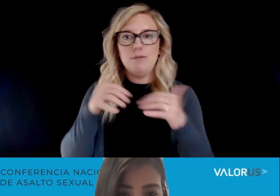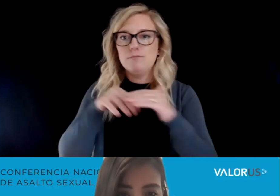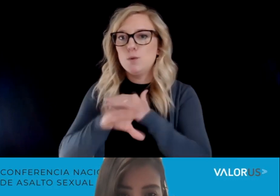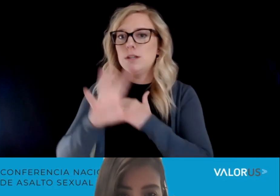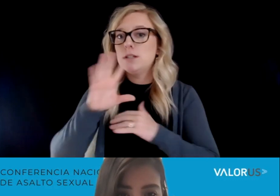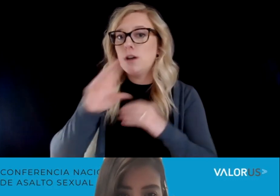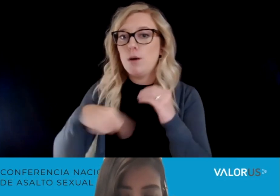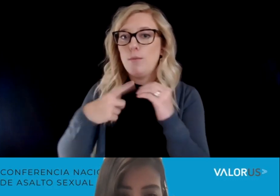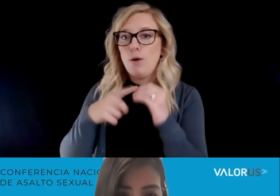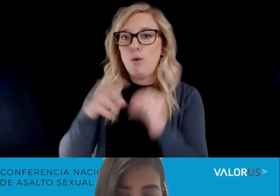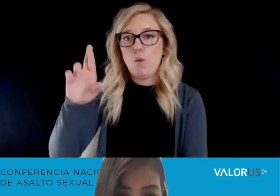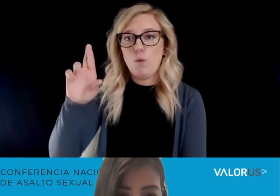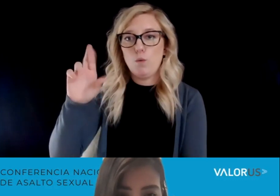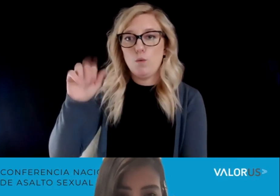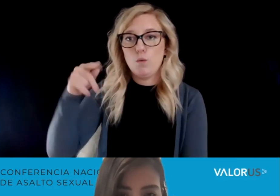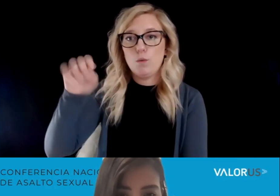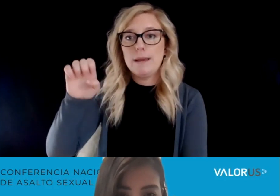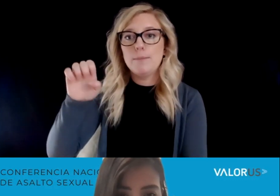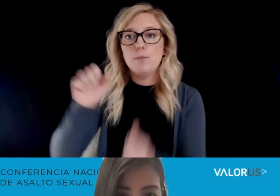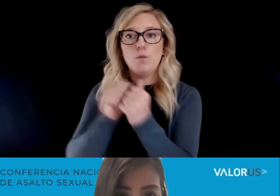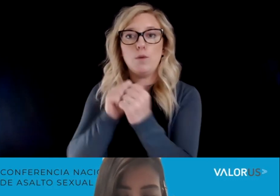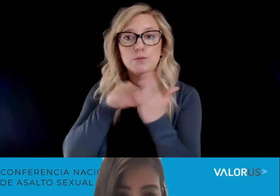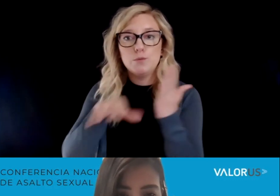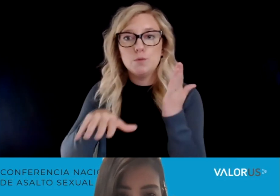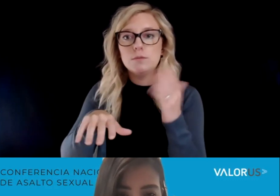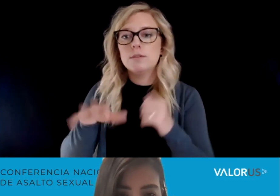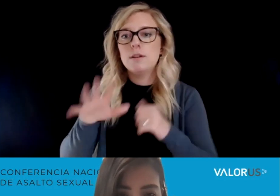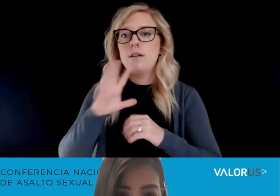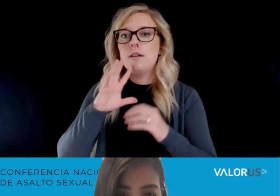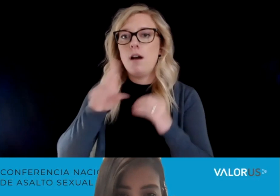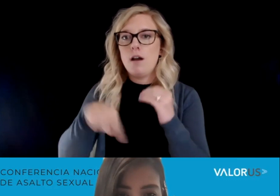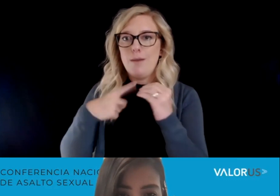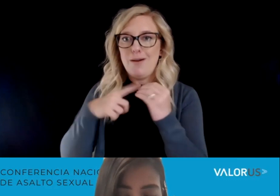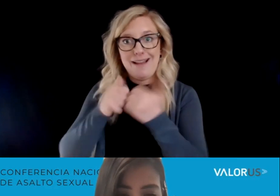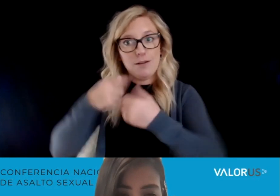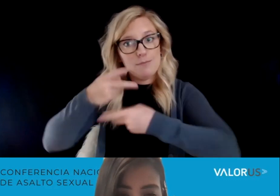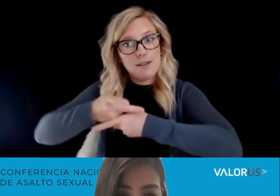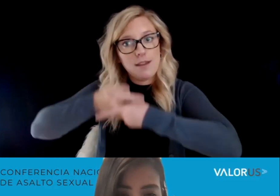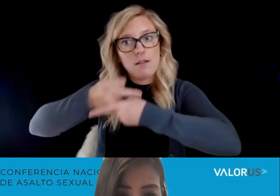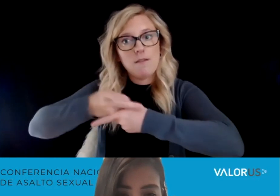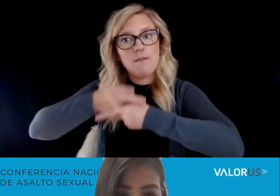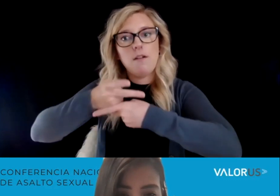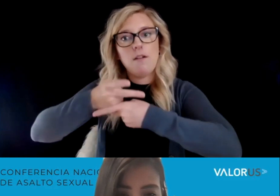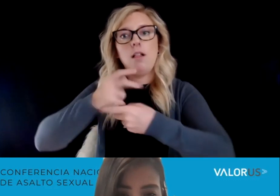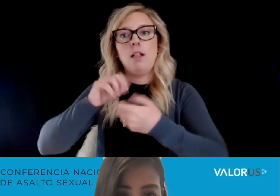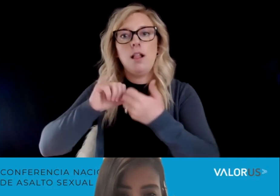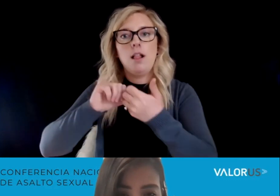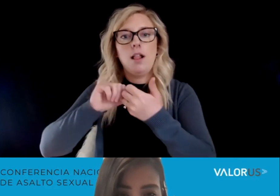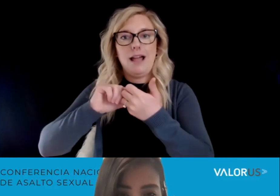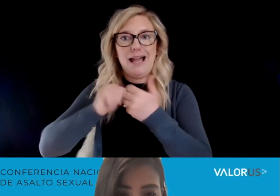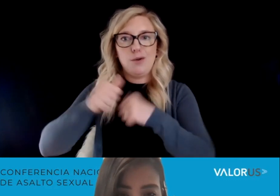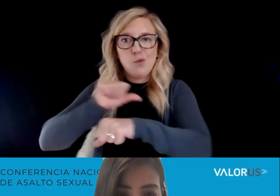with the students, talk about how to be careful, how to work in prevention.